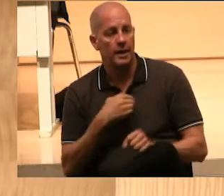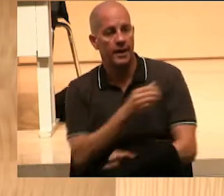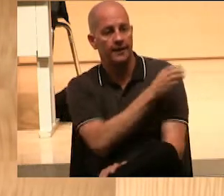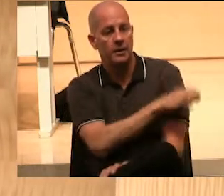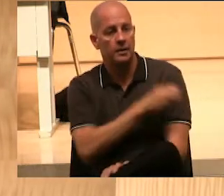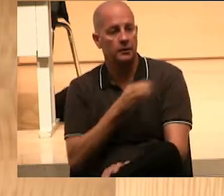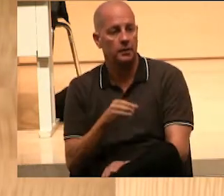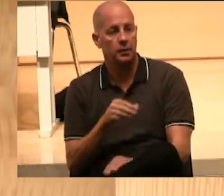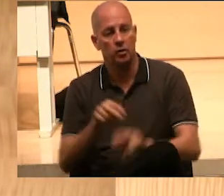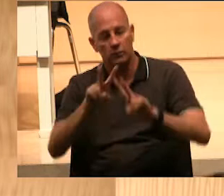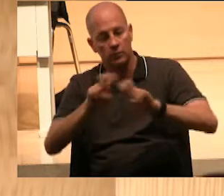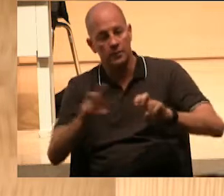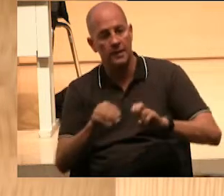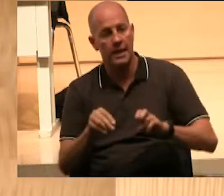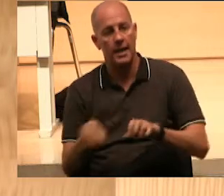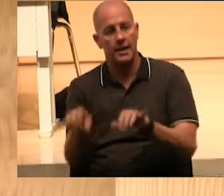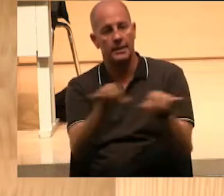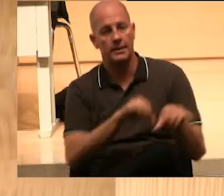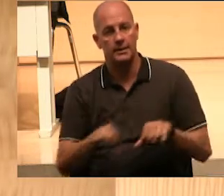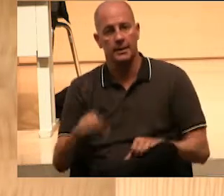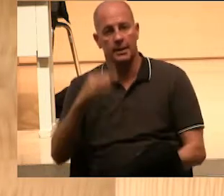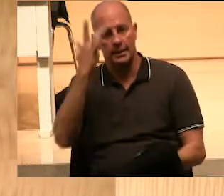and standardized intelligence testing.